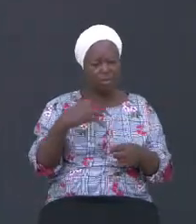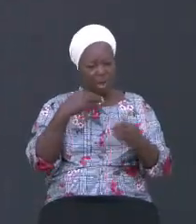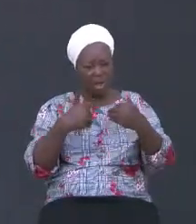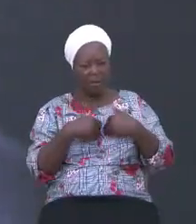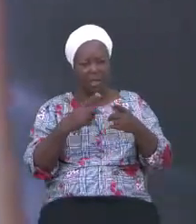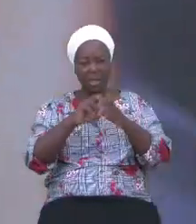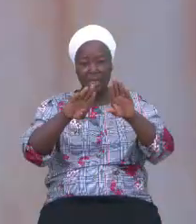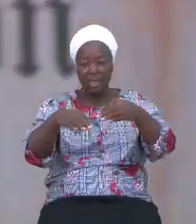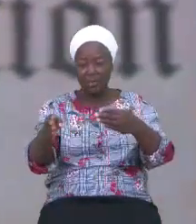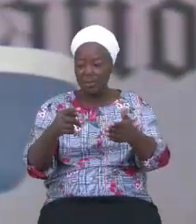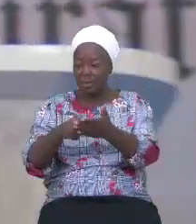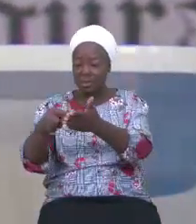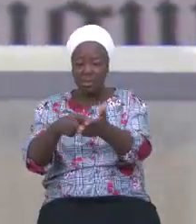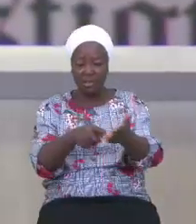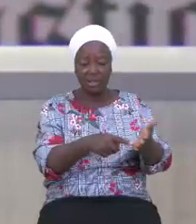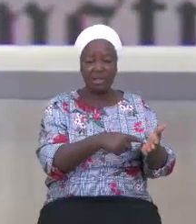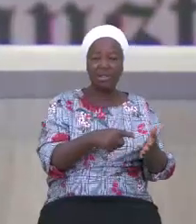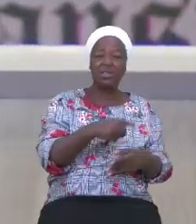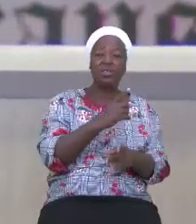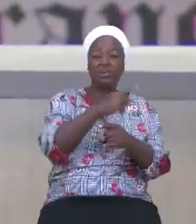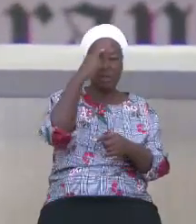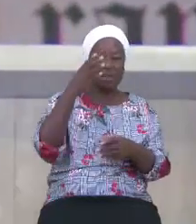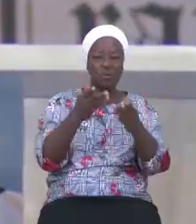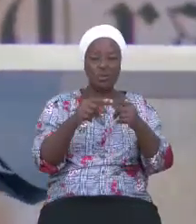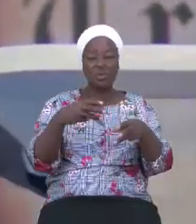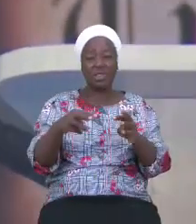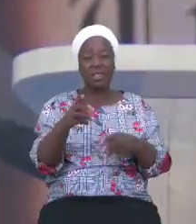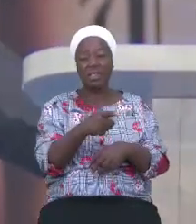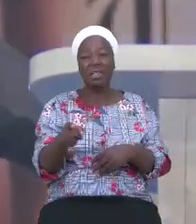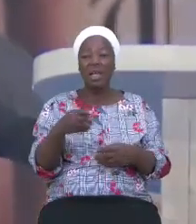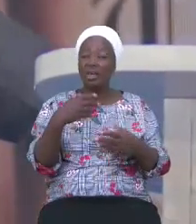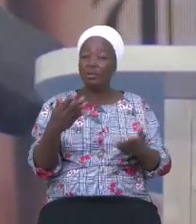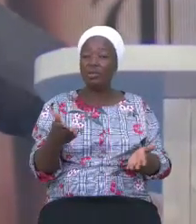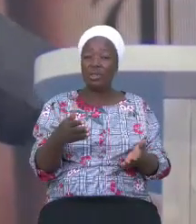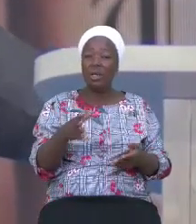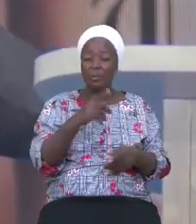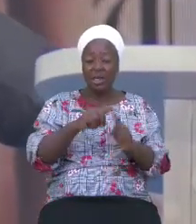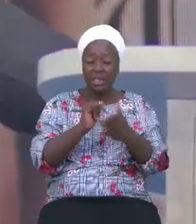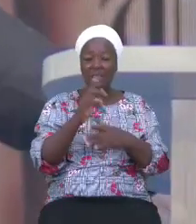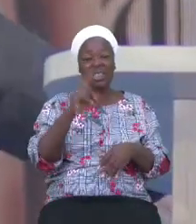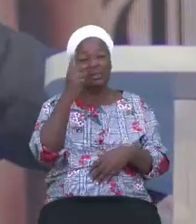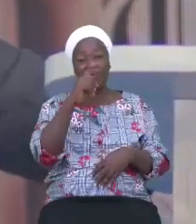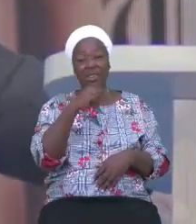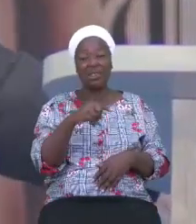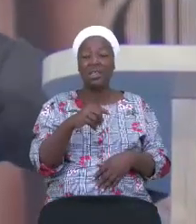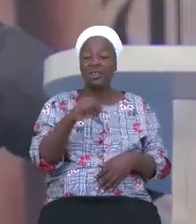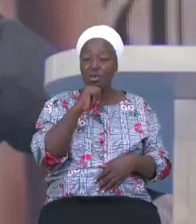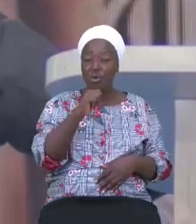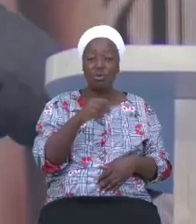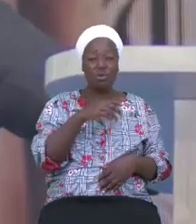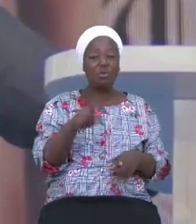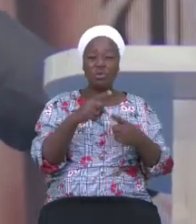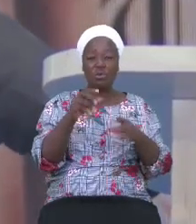And they give you this and they give you that. The only thing is that thing is fake. Nothing will not work. You take it to